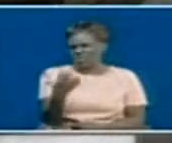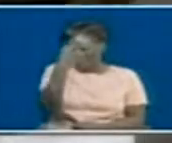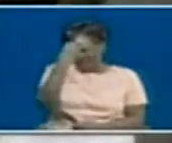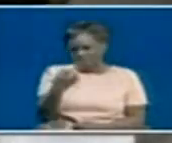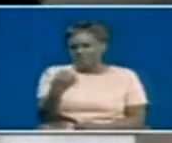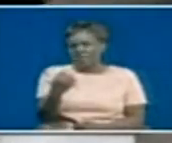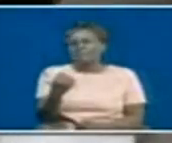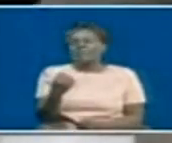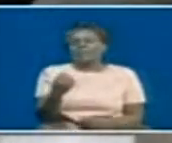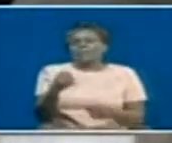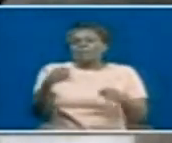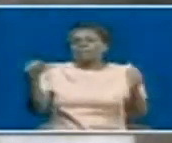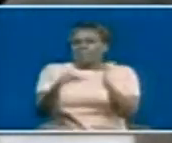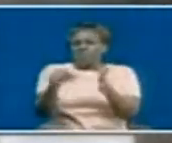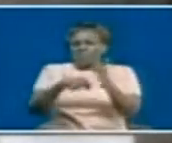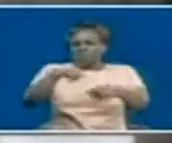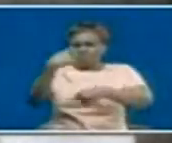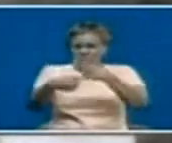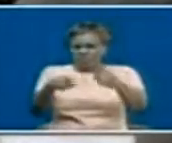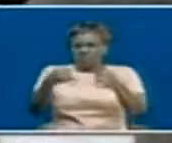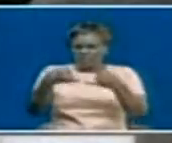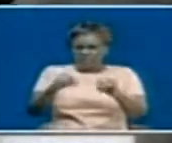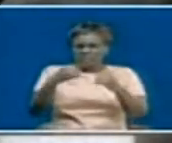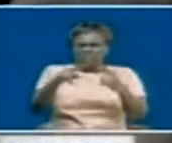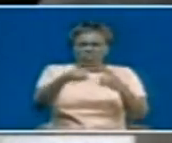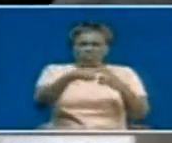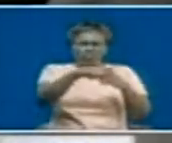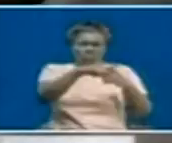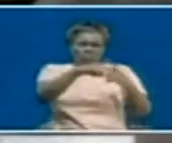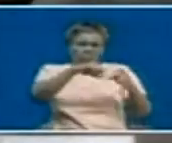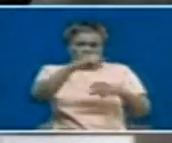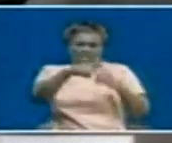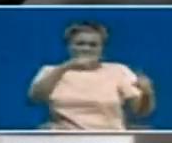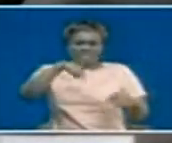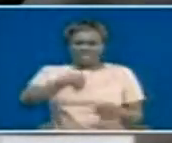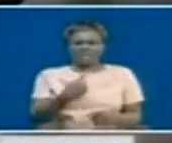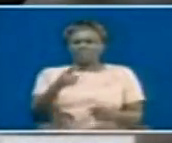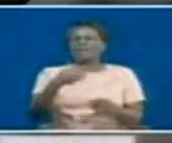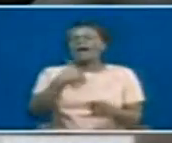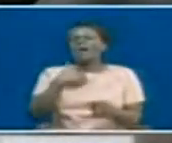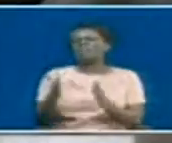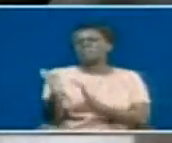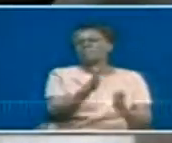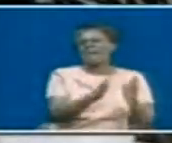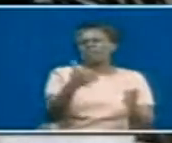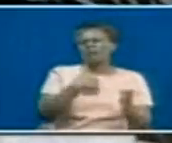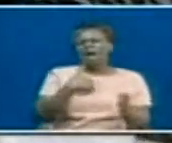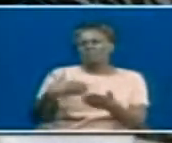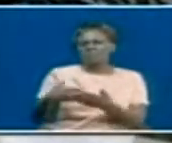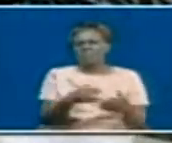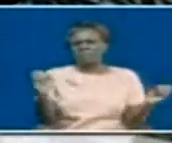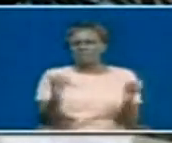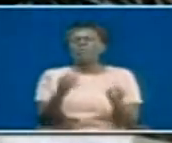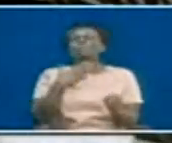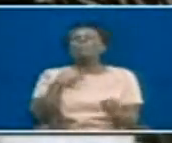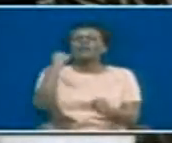irritable. Things went downhill from there and she tried to commit suicide twice. She says she had no plans to hurt her baby. All she wanted